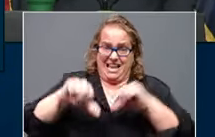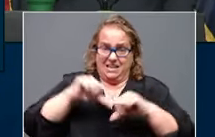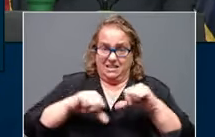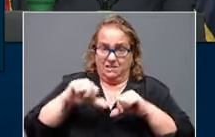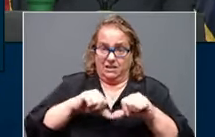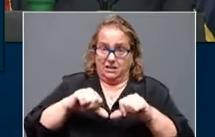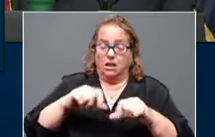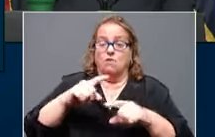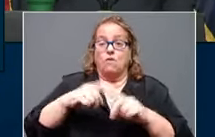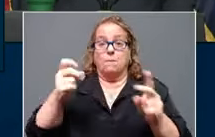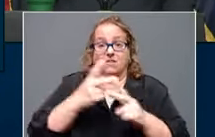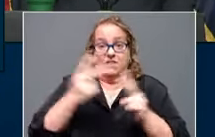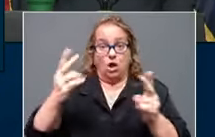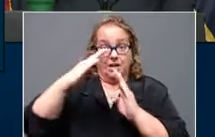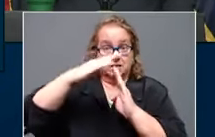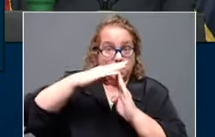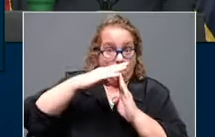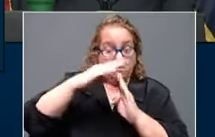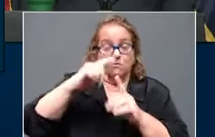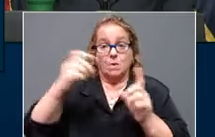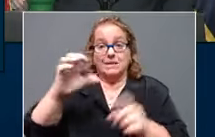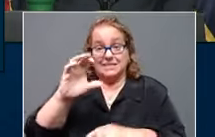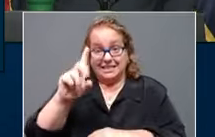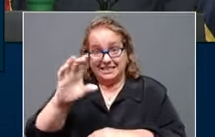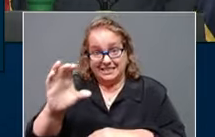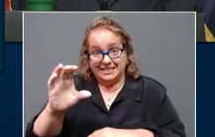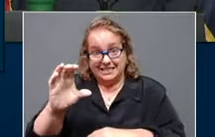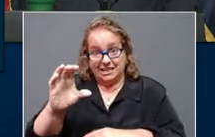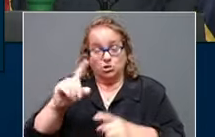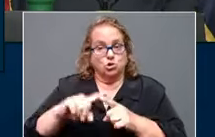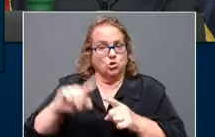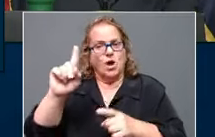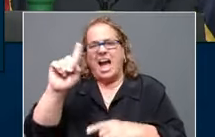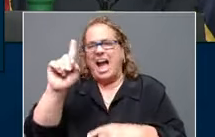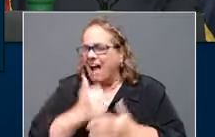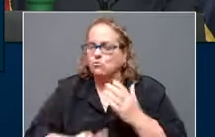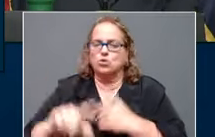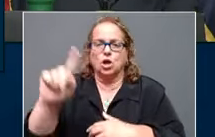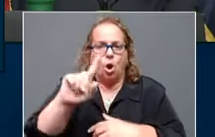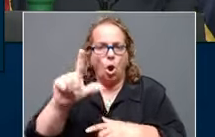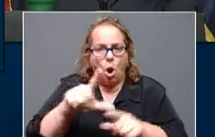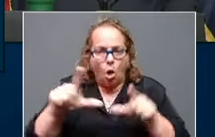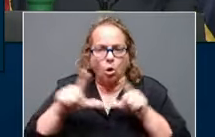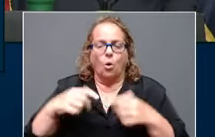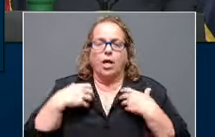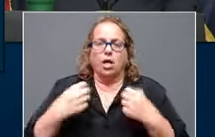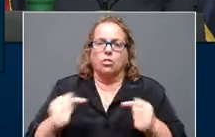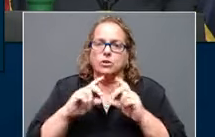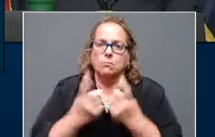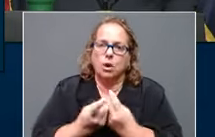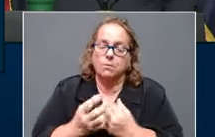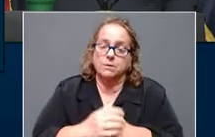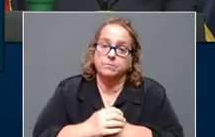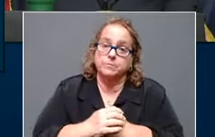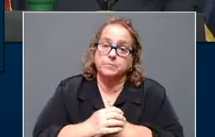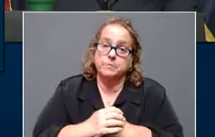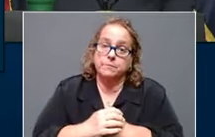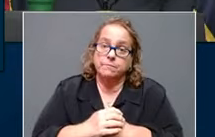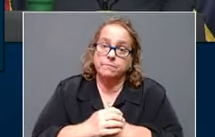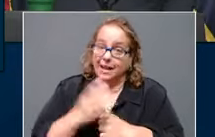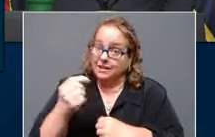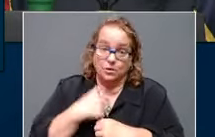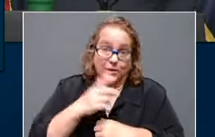of them, and we've seen a lot of local leadership. But generally, what we have seen is already an impact that shows that if we don't do this